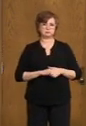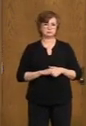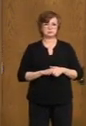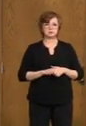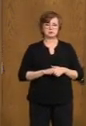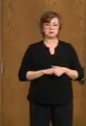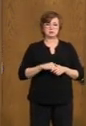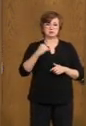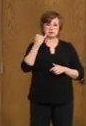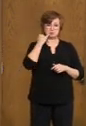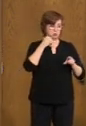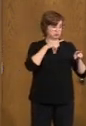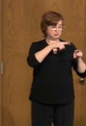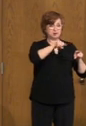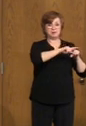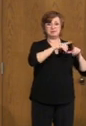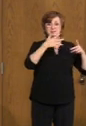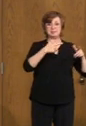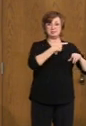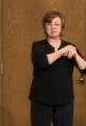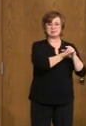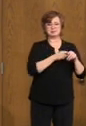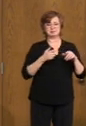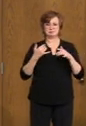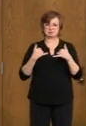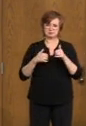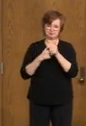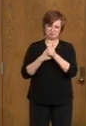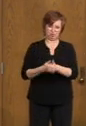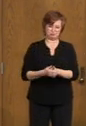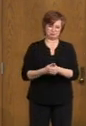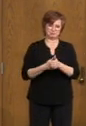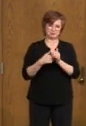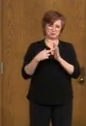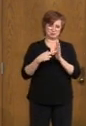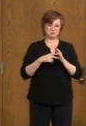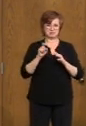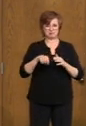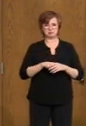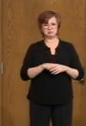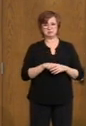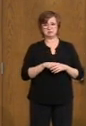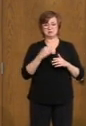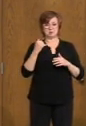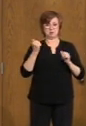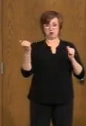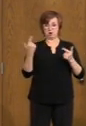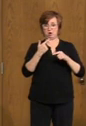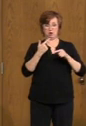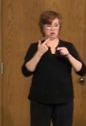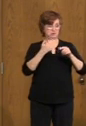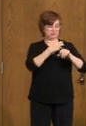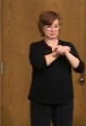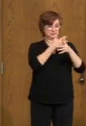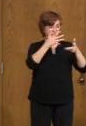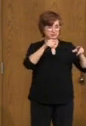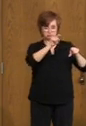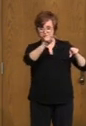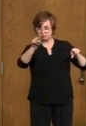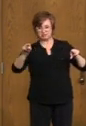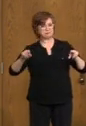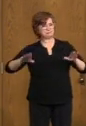with healthcare, all public health measures, because not everyone is fully protected by the vaccine, and we're understanding more about how